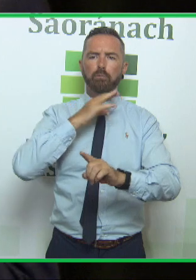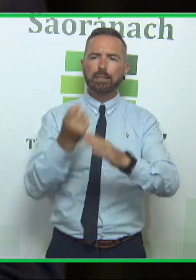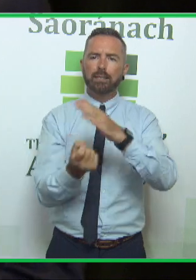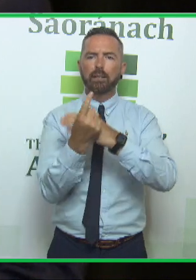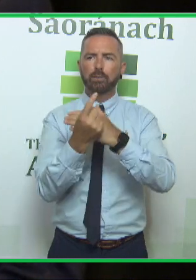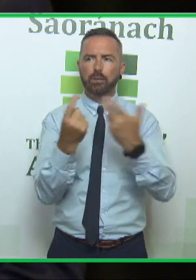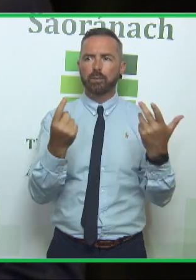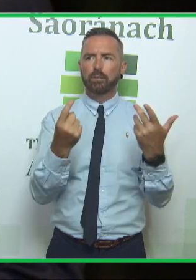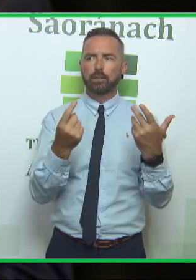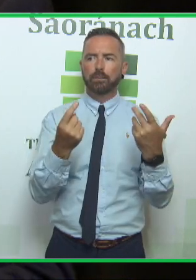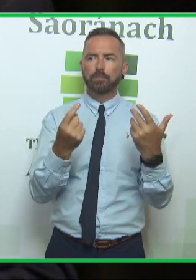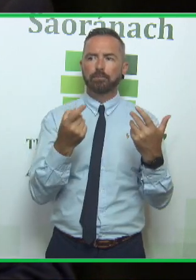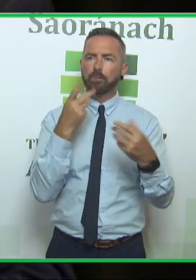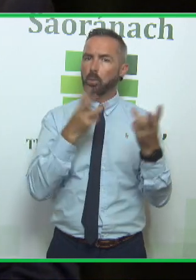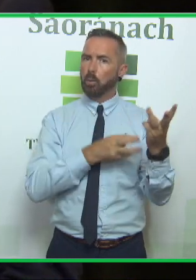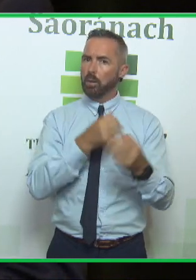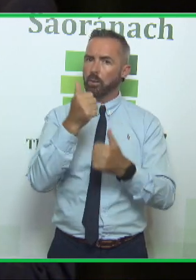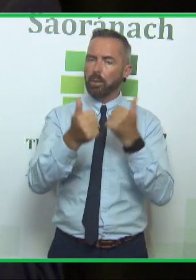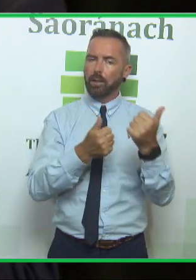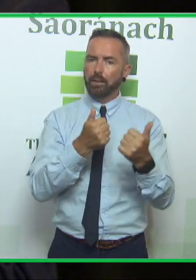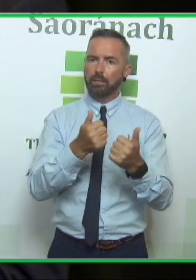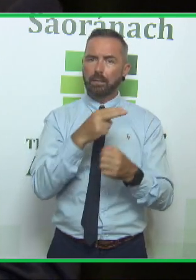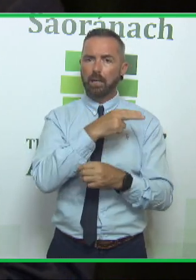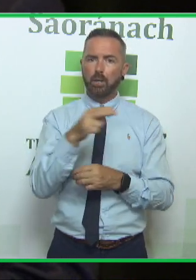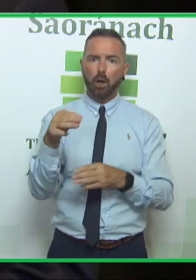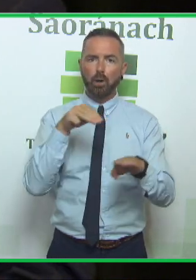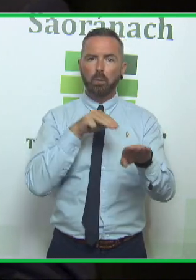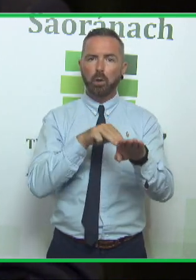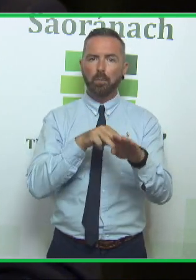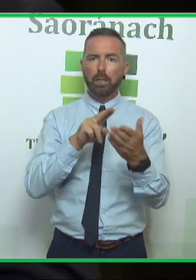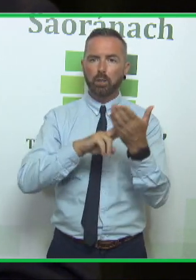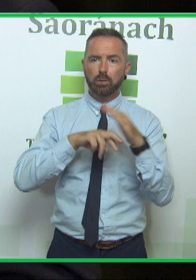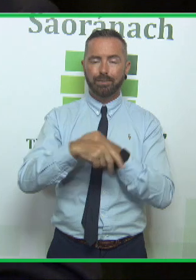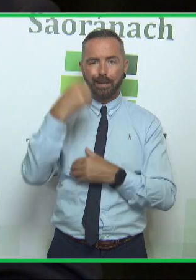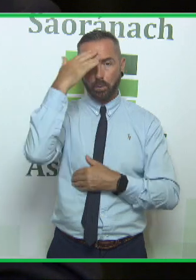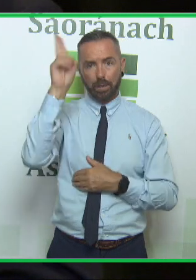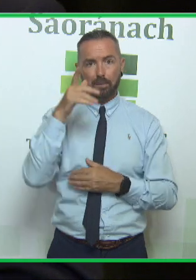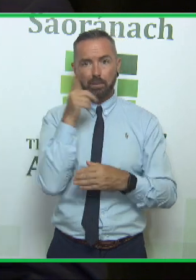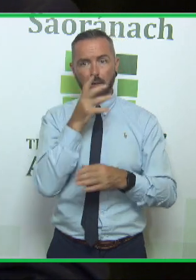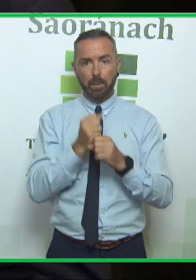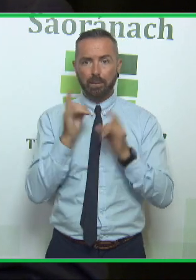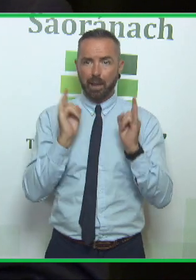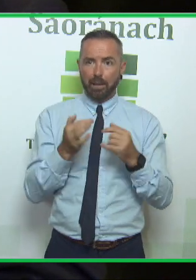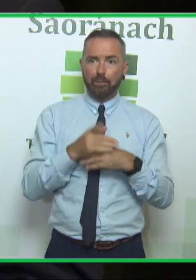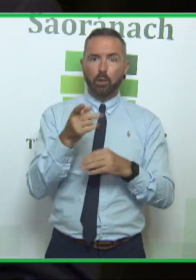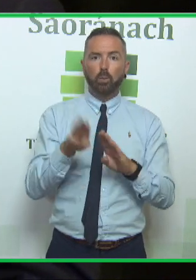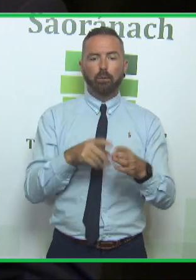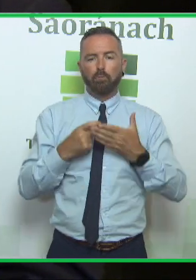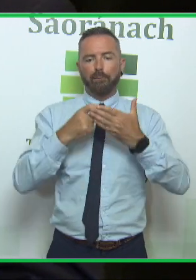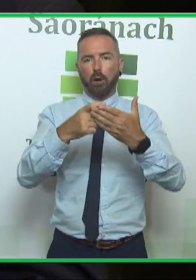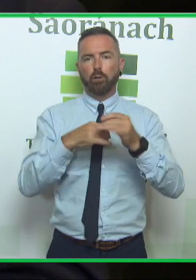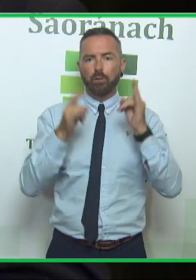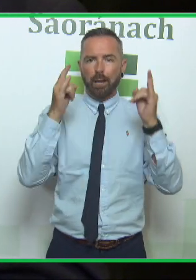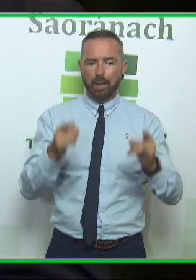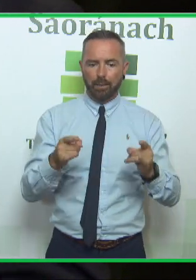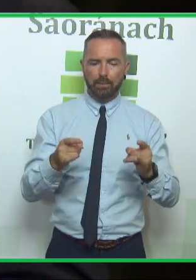issues, and that works really well. That's for non-problematic drug use. I know you've been talking about the health diversion programme and referrals to health. So the